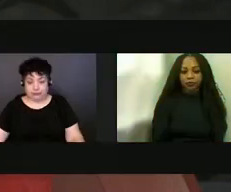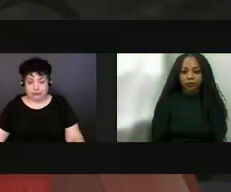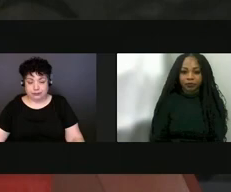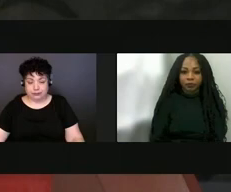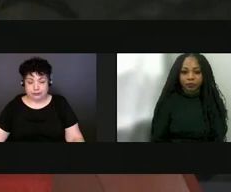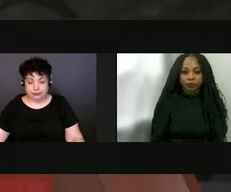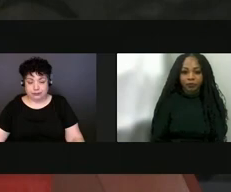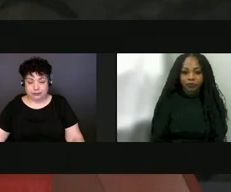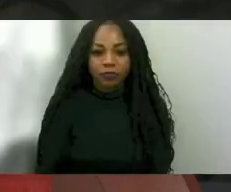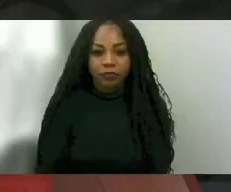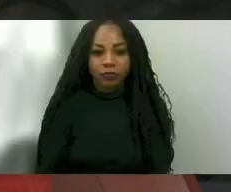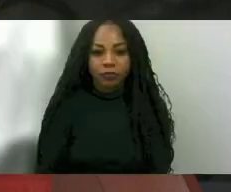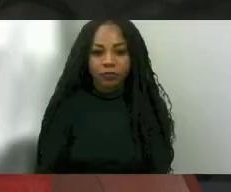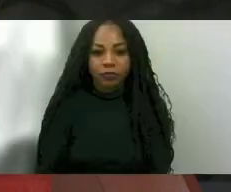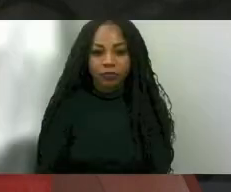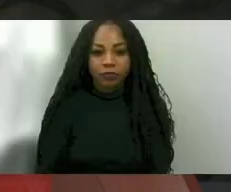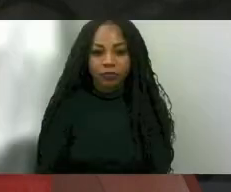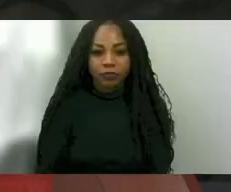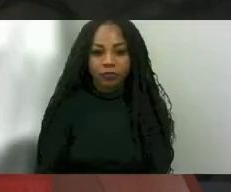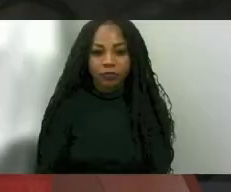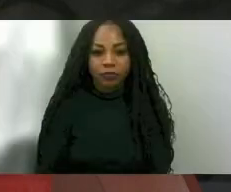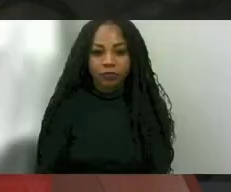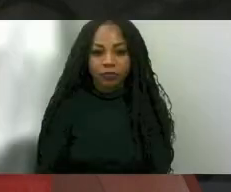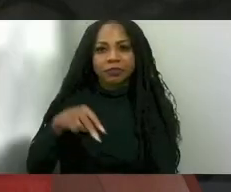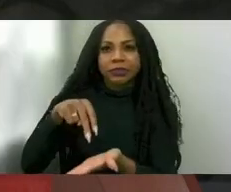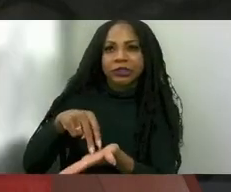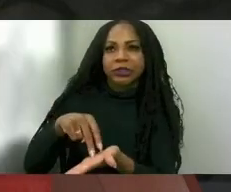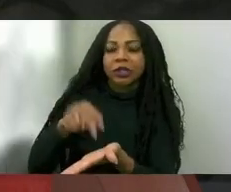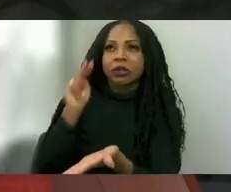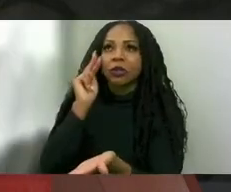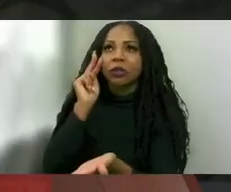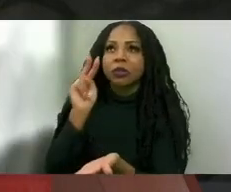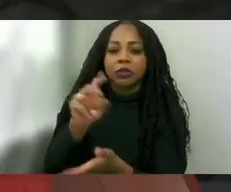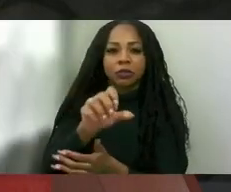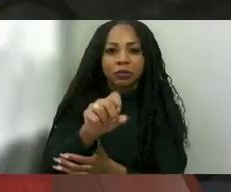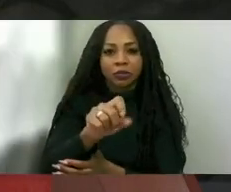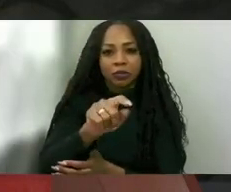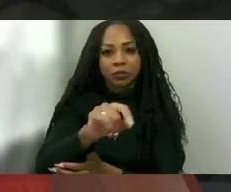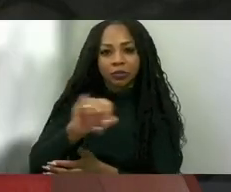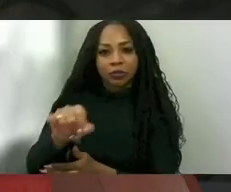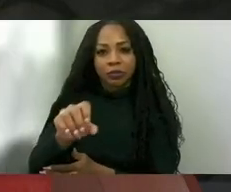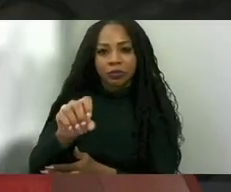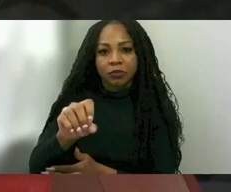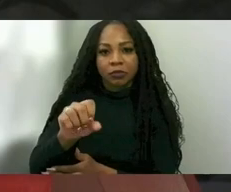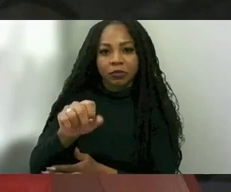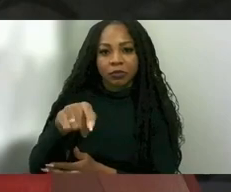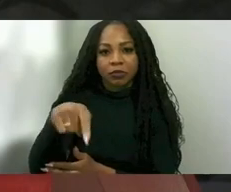In front of St. Joseph's statue, I would not ask for anything.